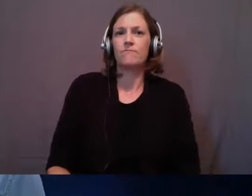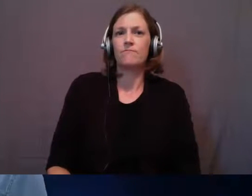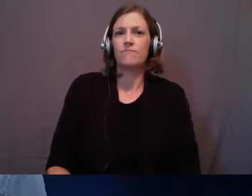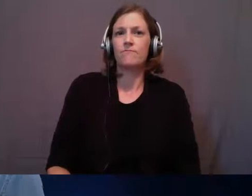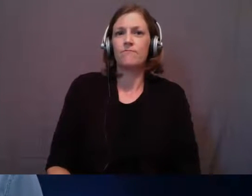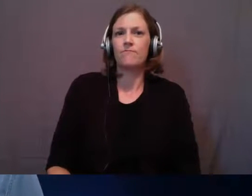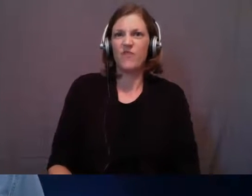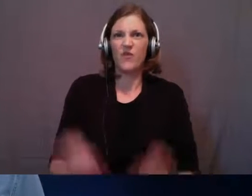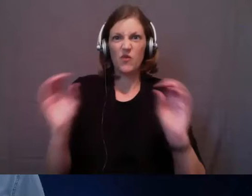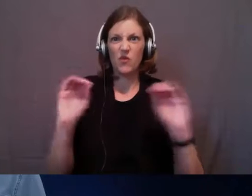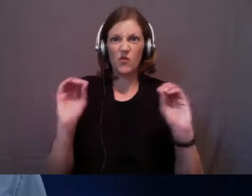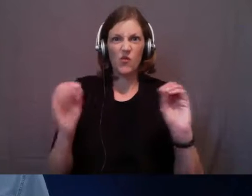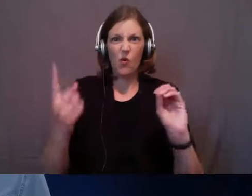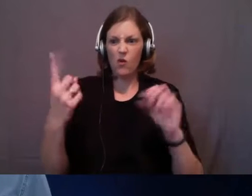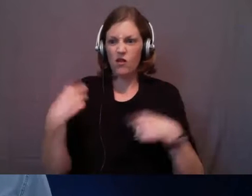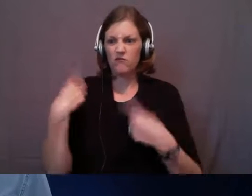And nobody had ever done that to me.